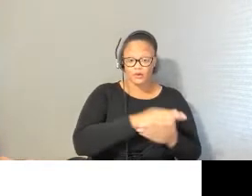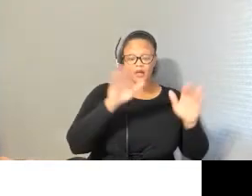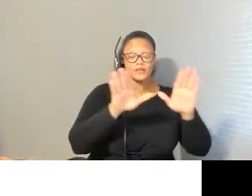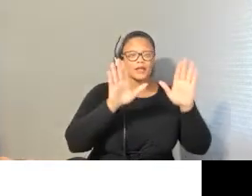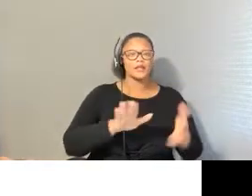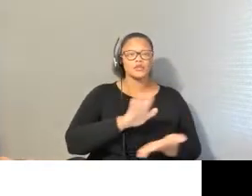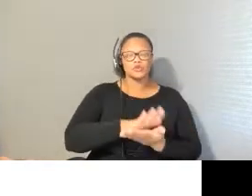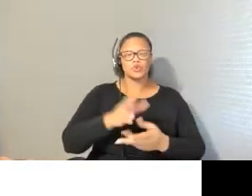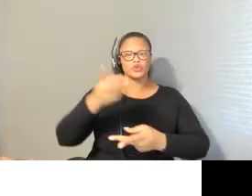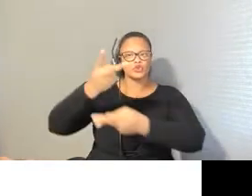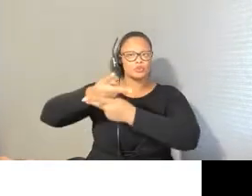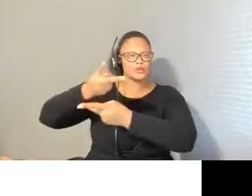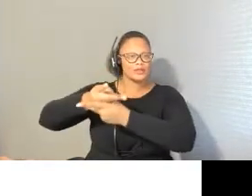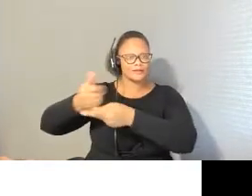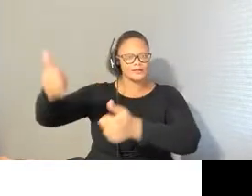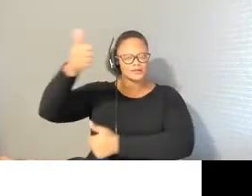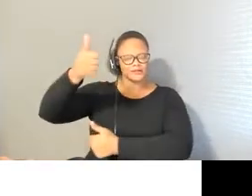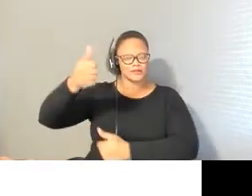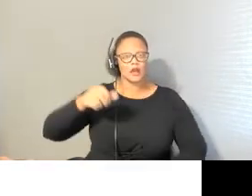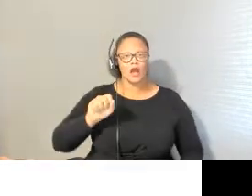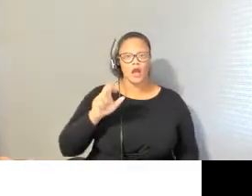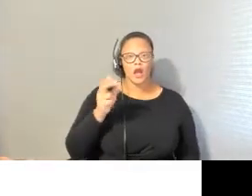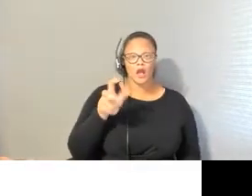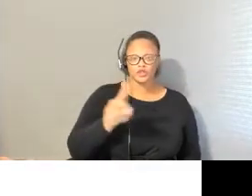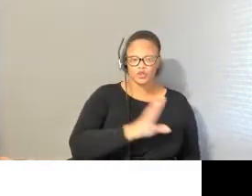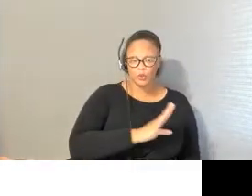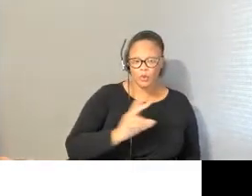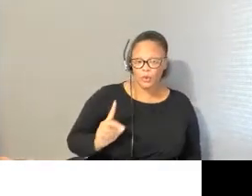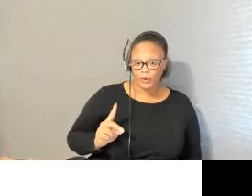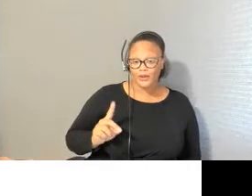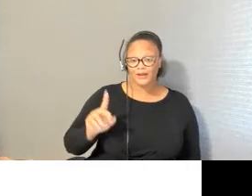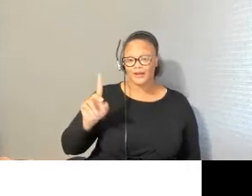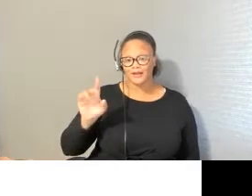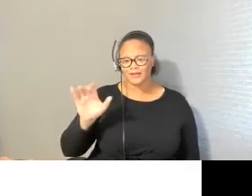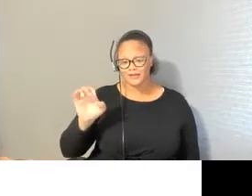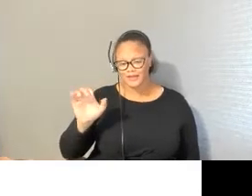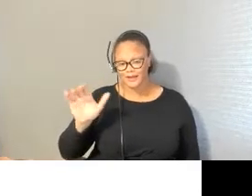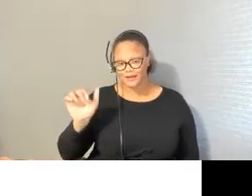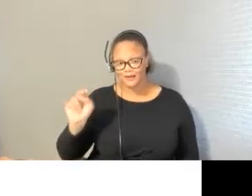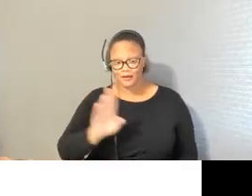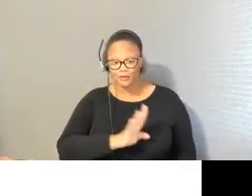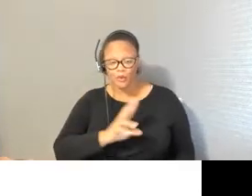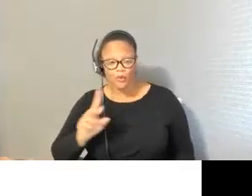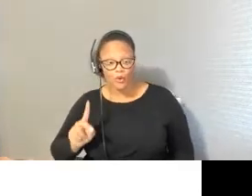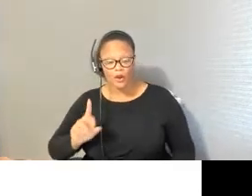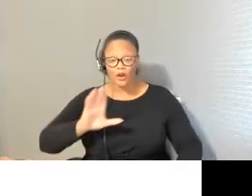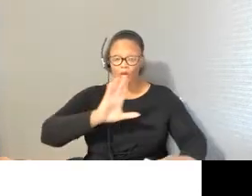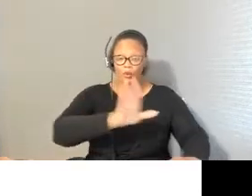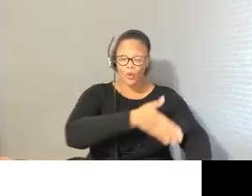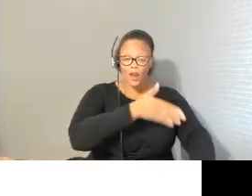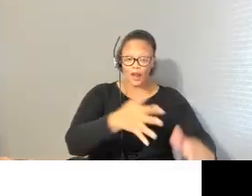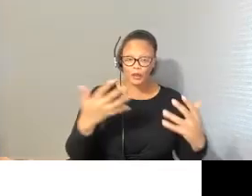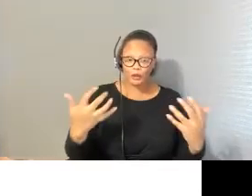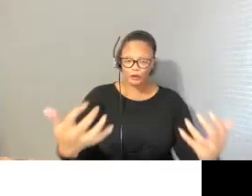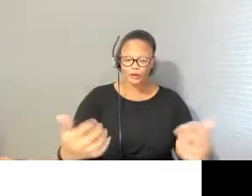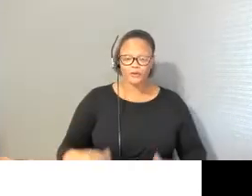superintendents. We had usher boards, deacon boards, choir. You know, it was the intellectual support and the social